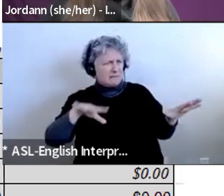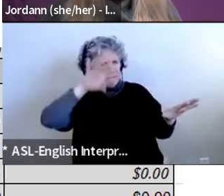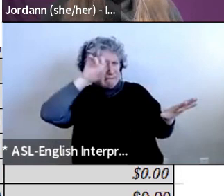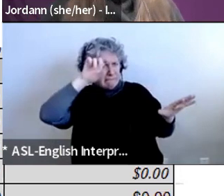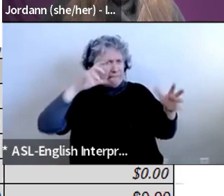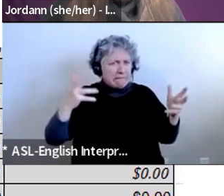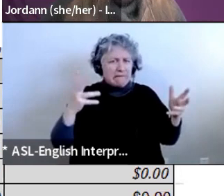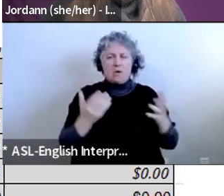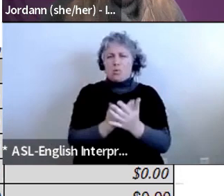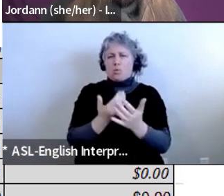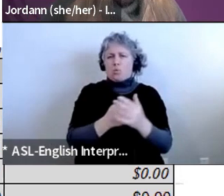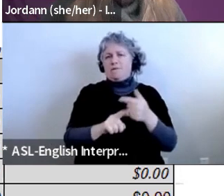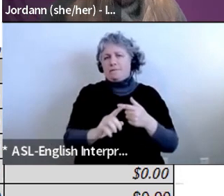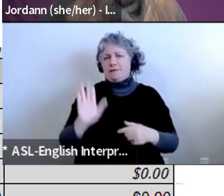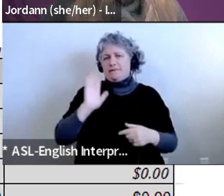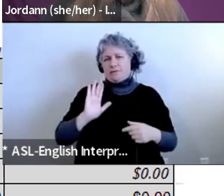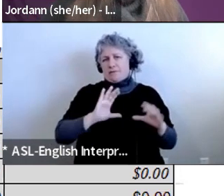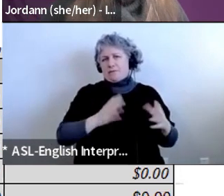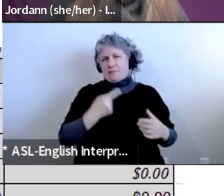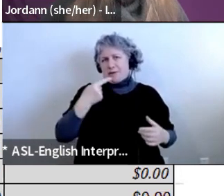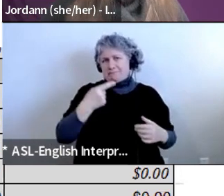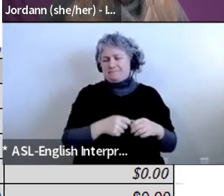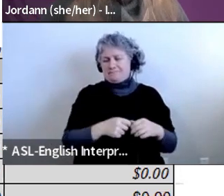a change from last time, from last cohort.